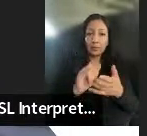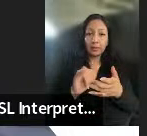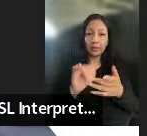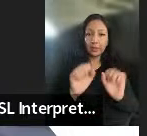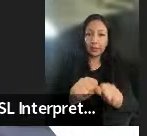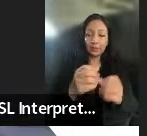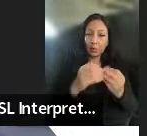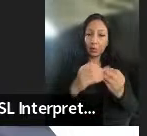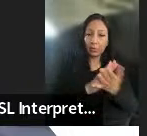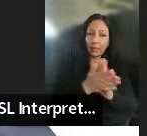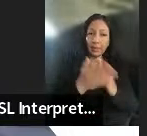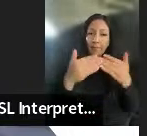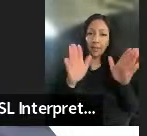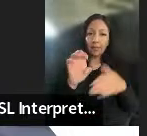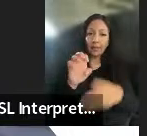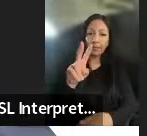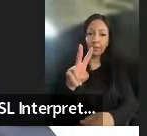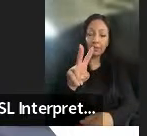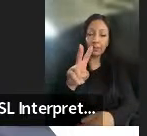become public EV charging spaces.